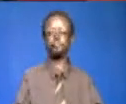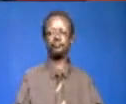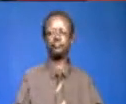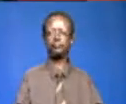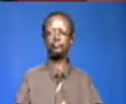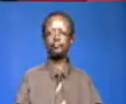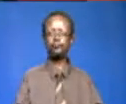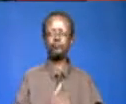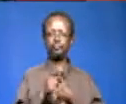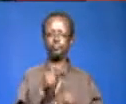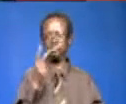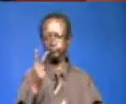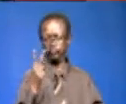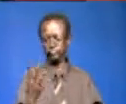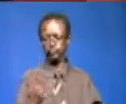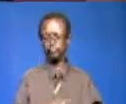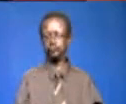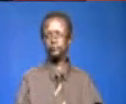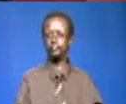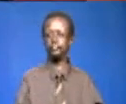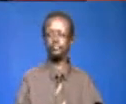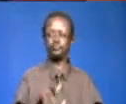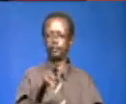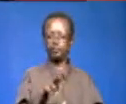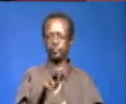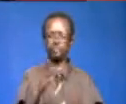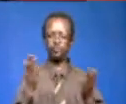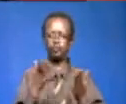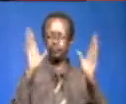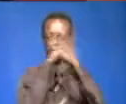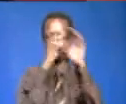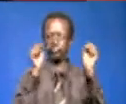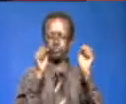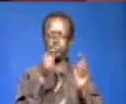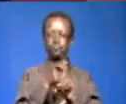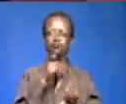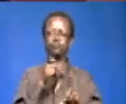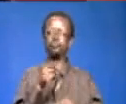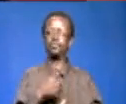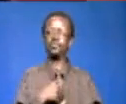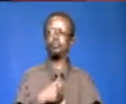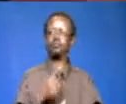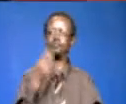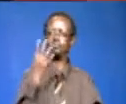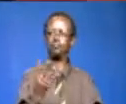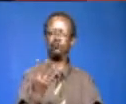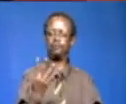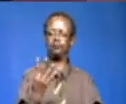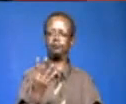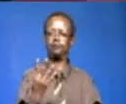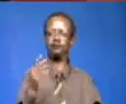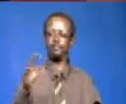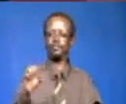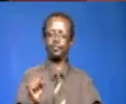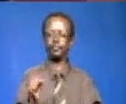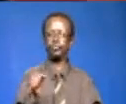24, the region where the president comes from, Madam Speaker, four ministers come from there. Including the